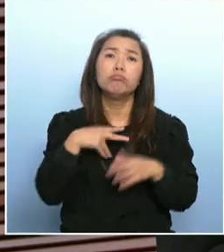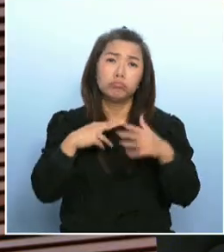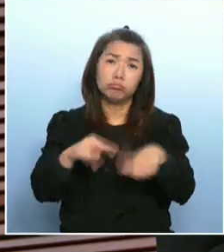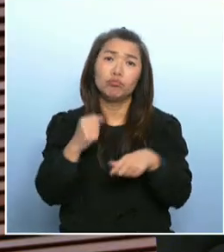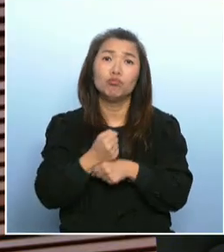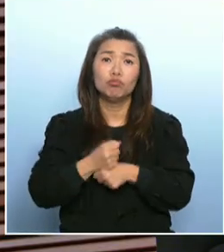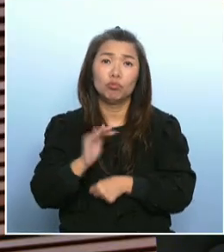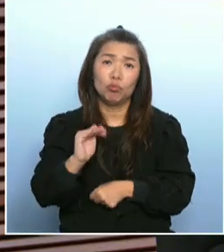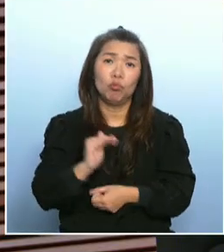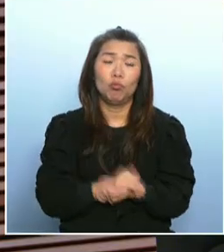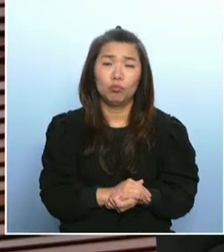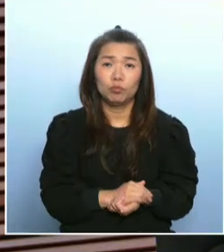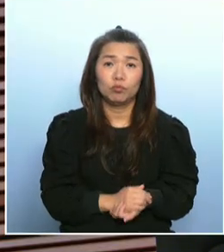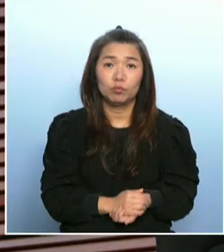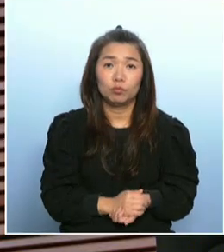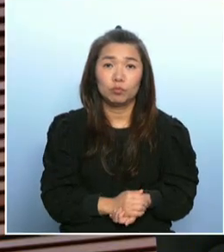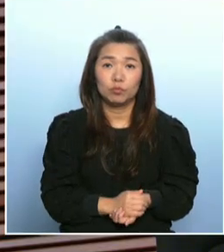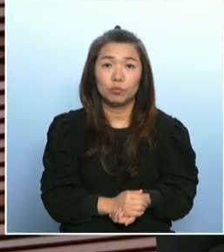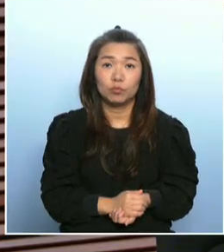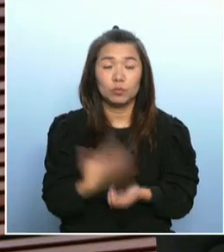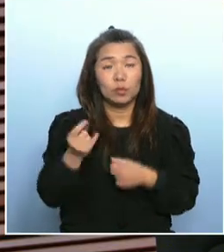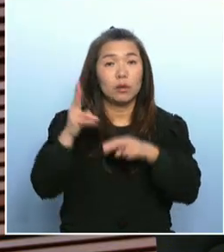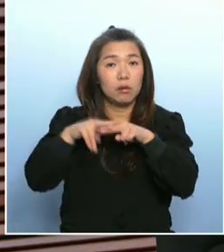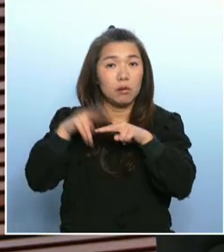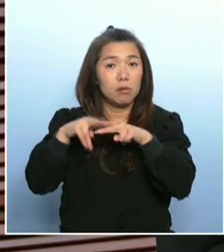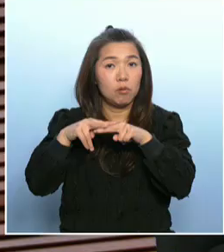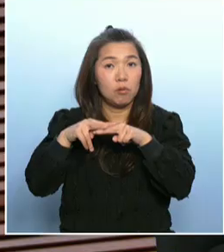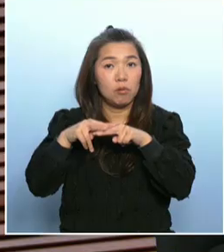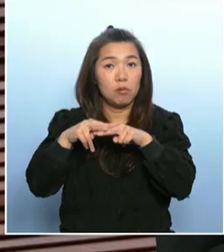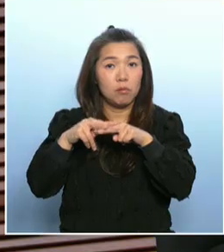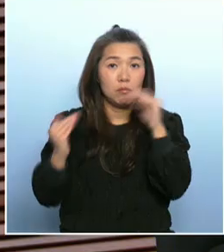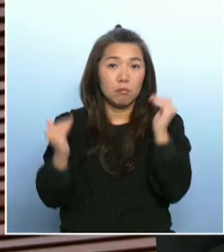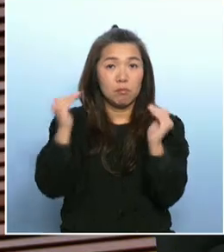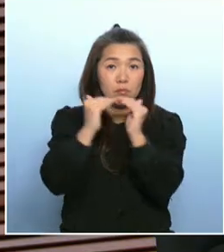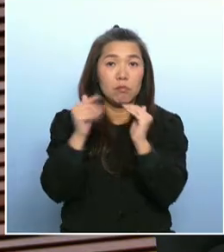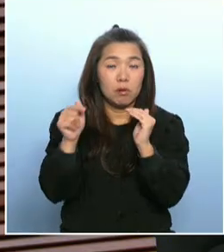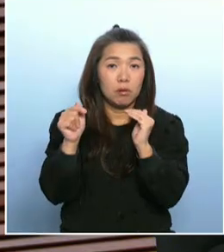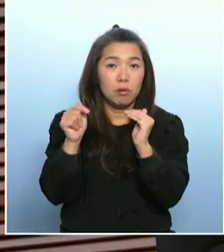primary 6 graduates can become care workers. There is no threshold for entrance.